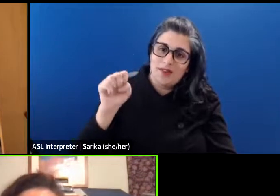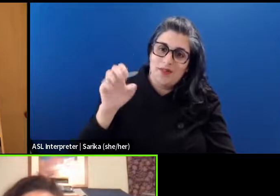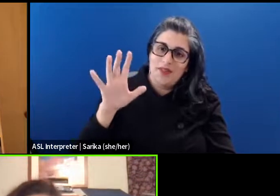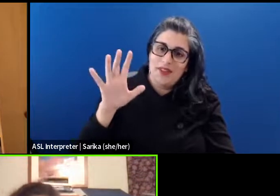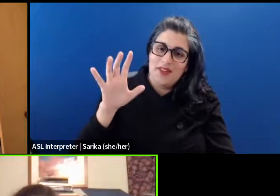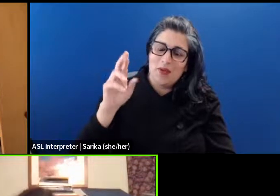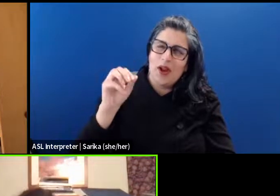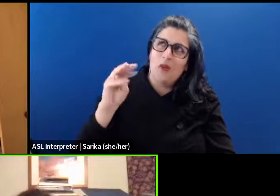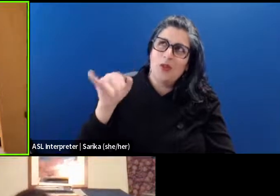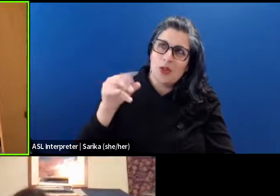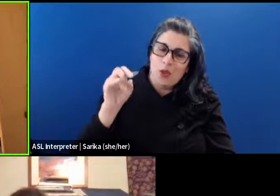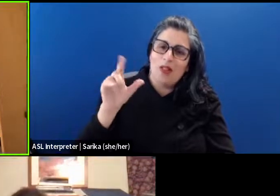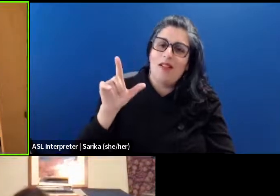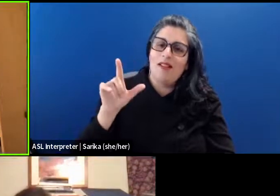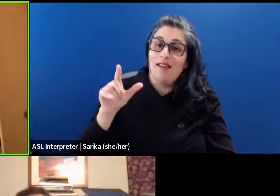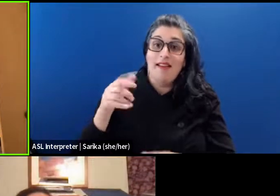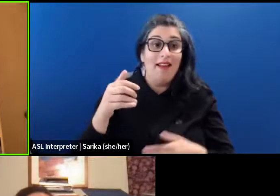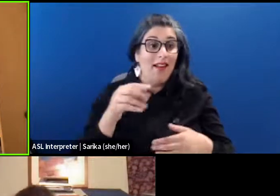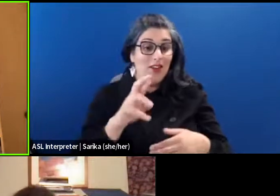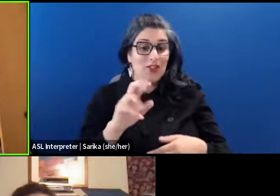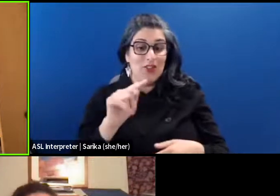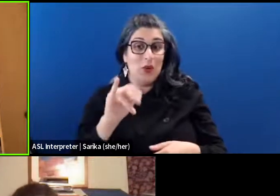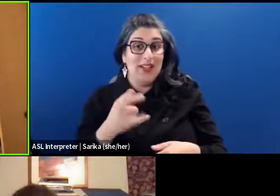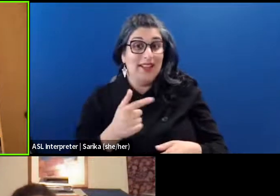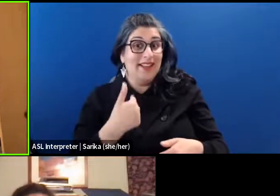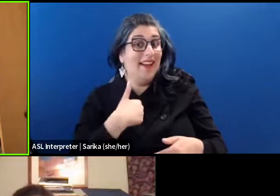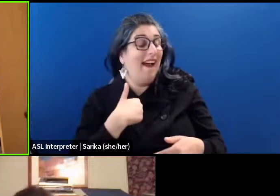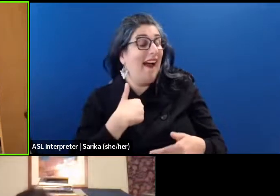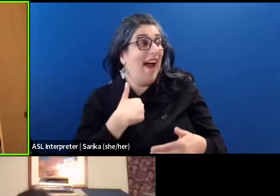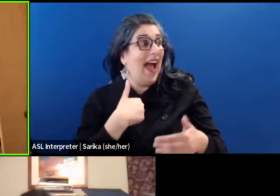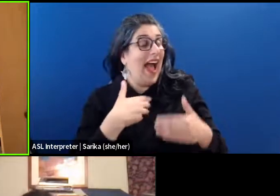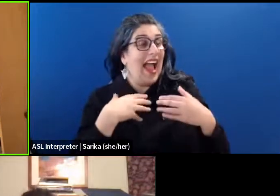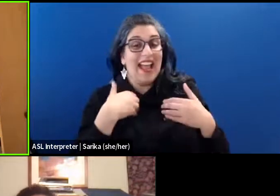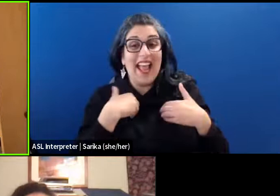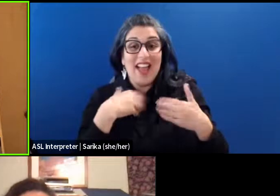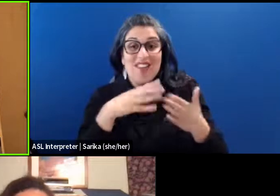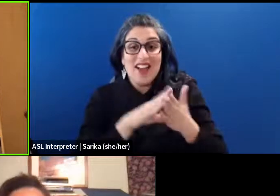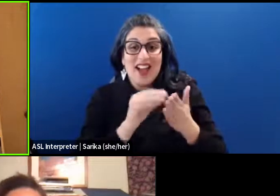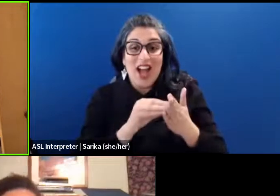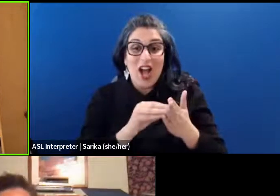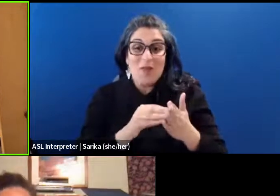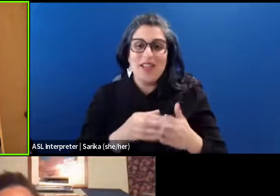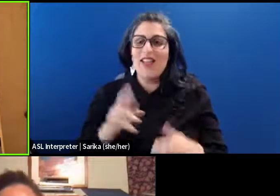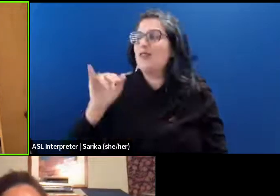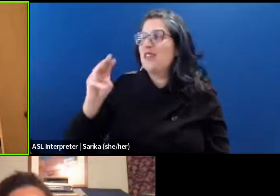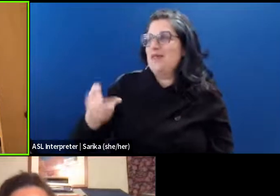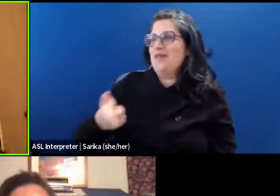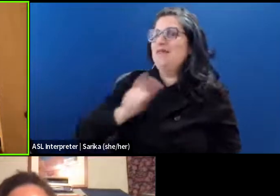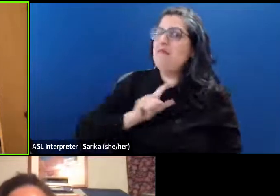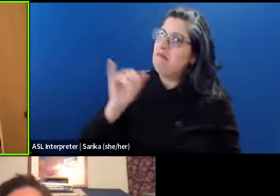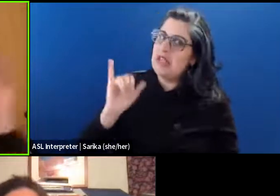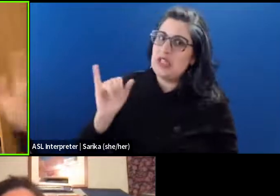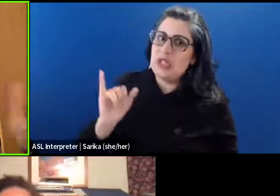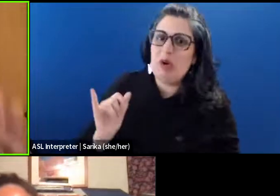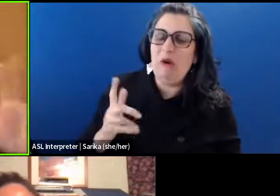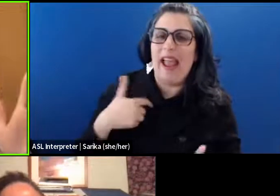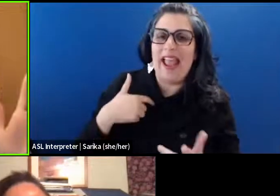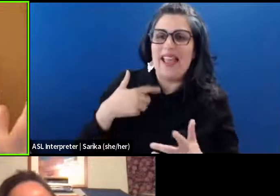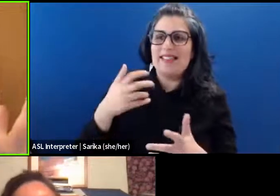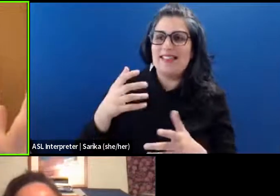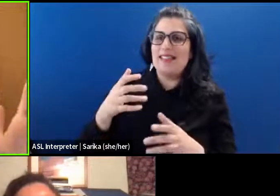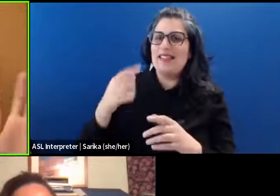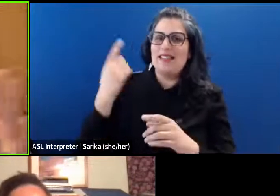do I. Yes, but I had to get emailed it as a PDF by Larry Yang. I could not find it anywhere. It was at, I mean, even